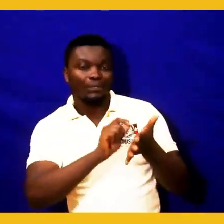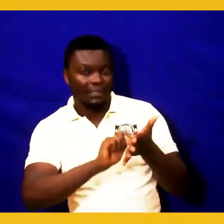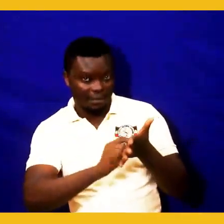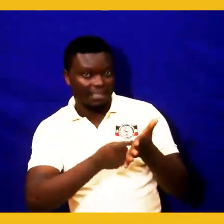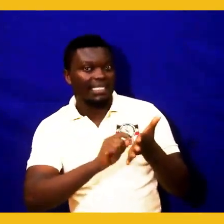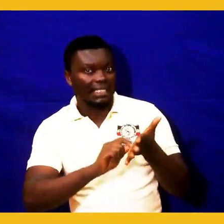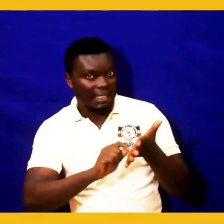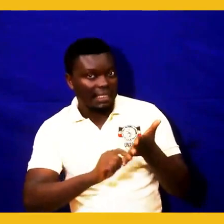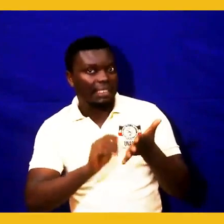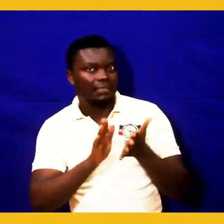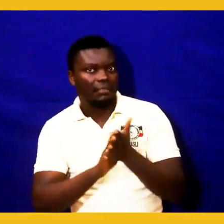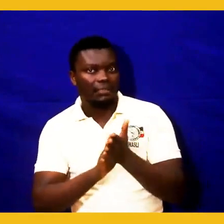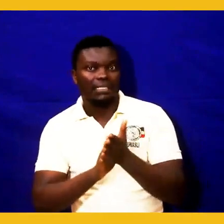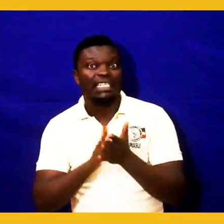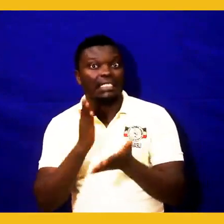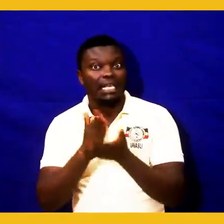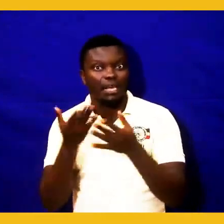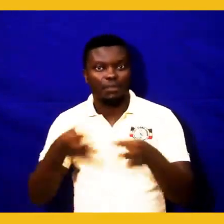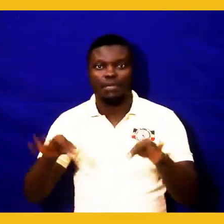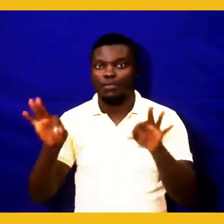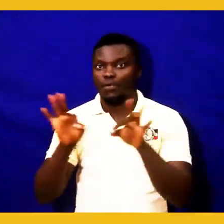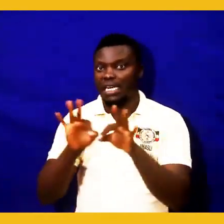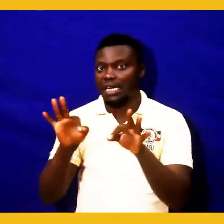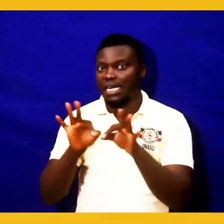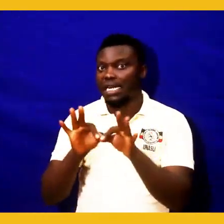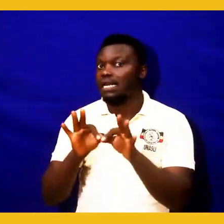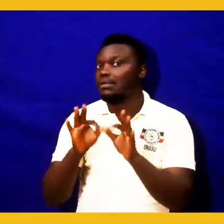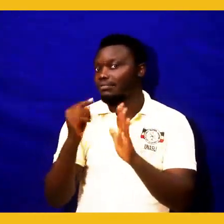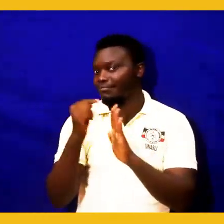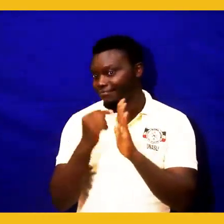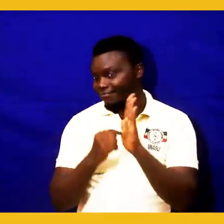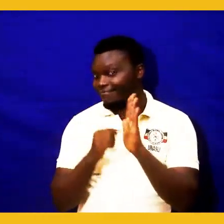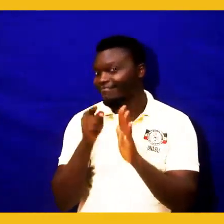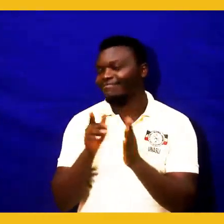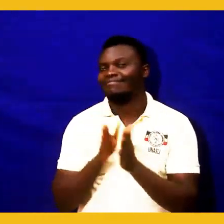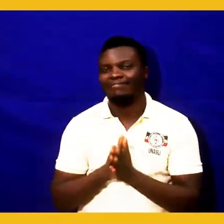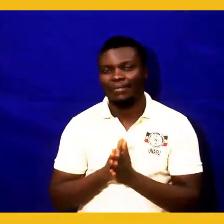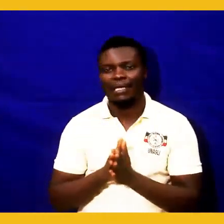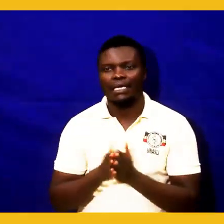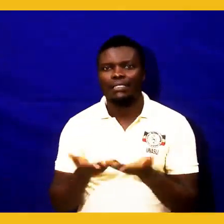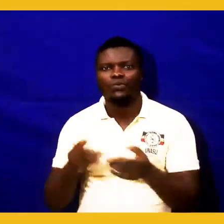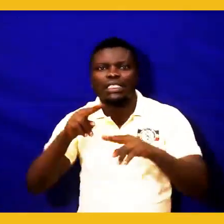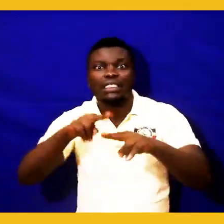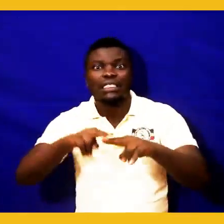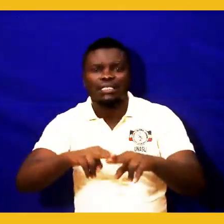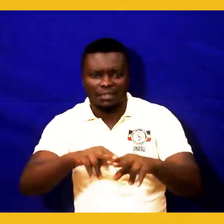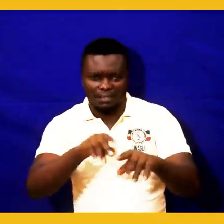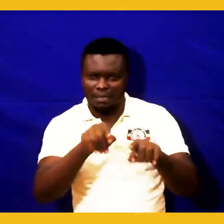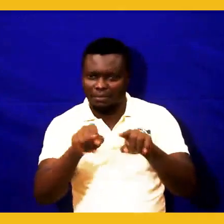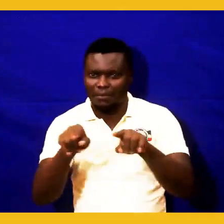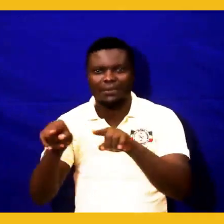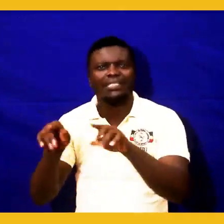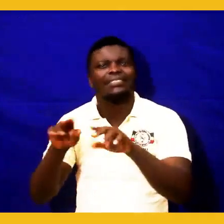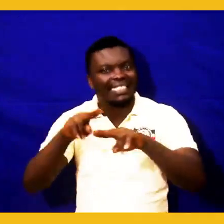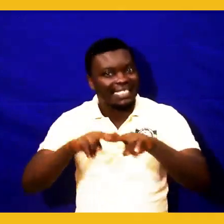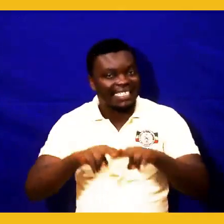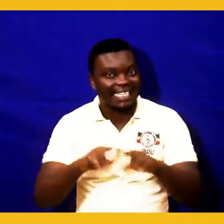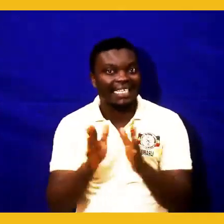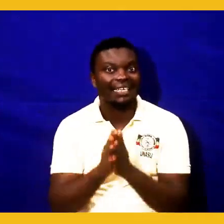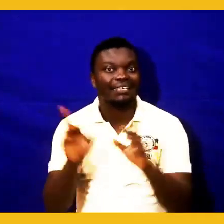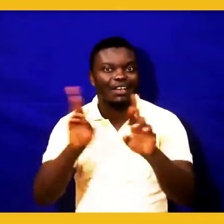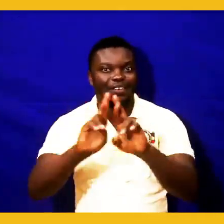where you will write some of the important points in this lesson. Please get where to